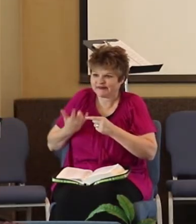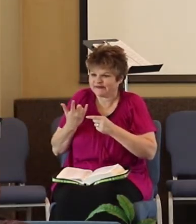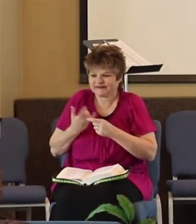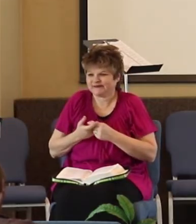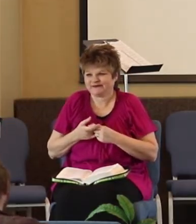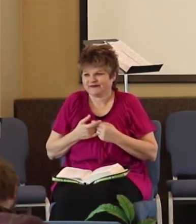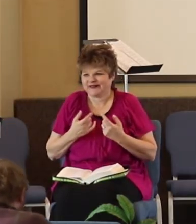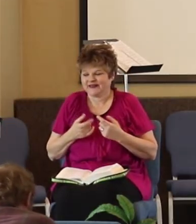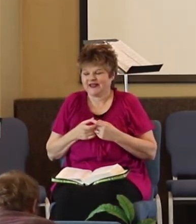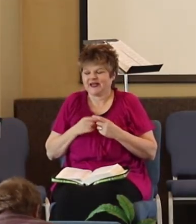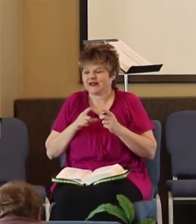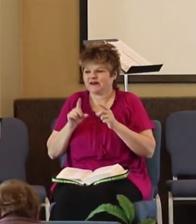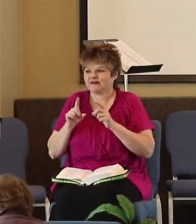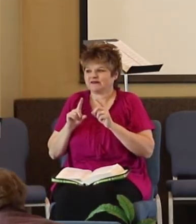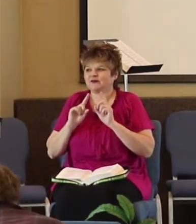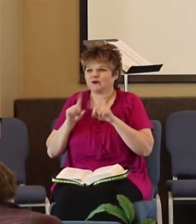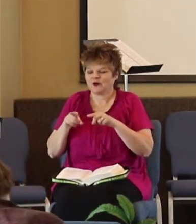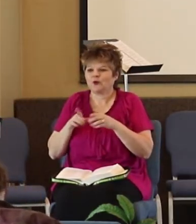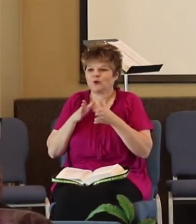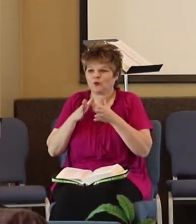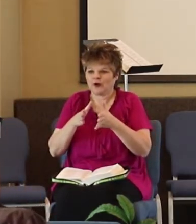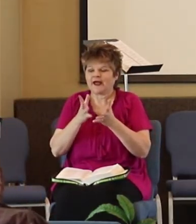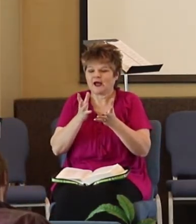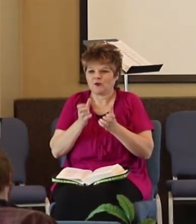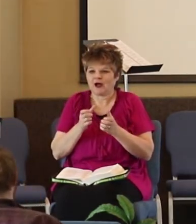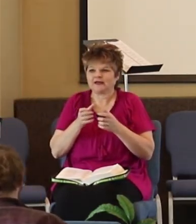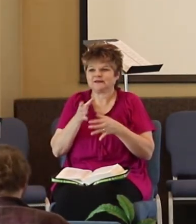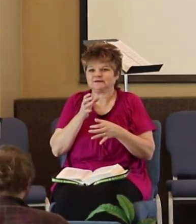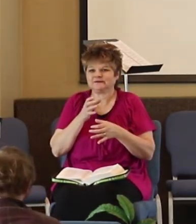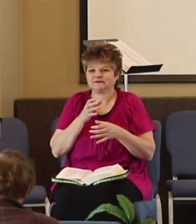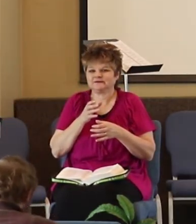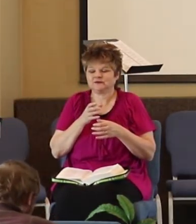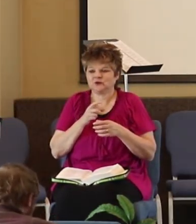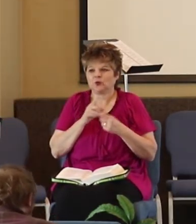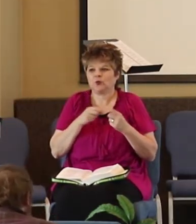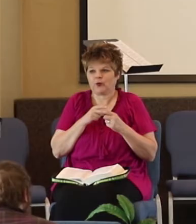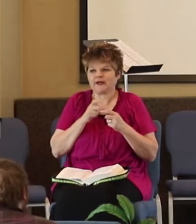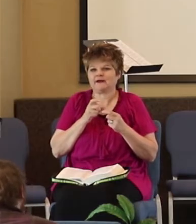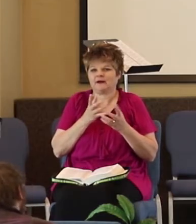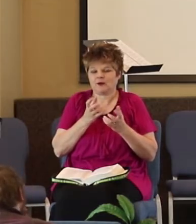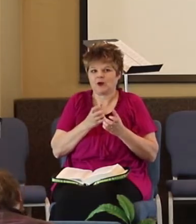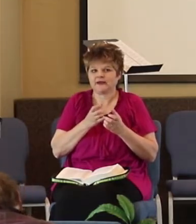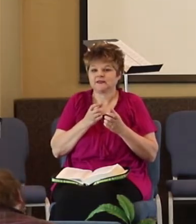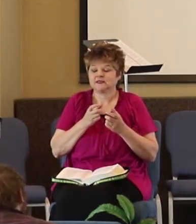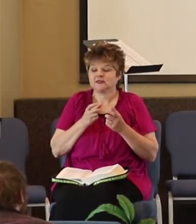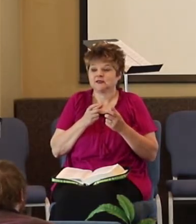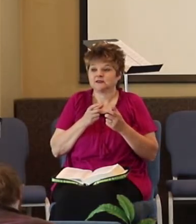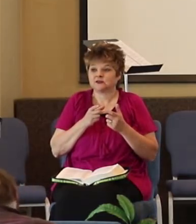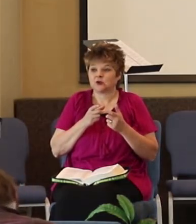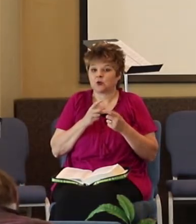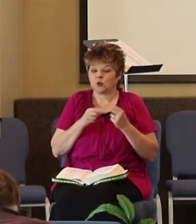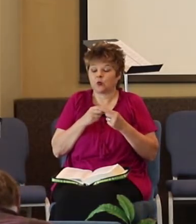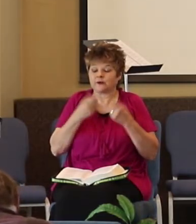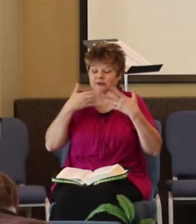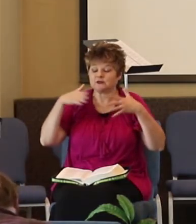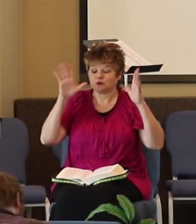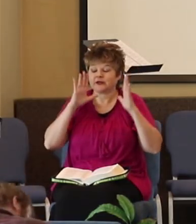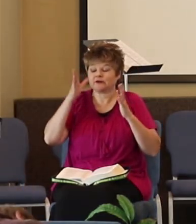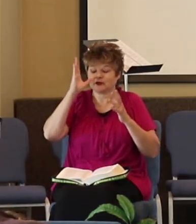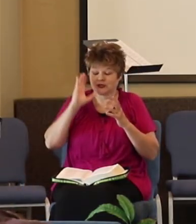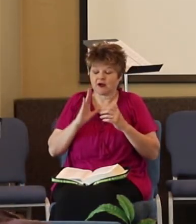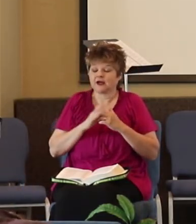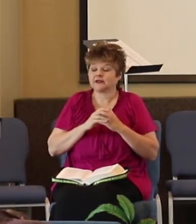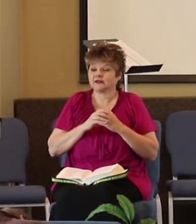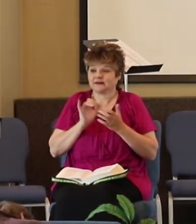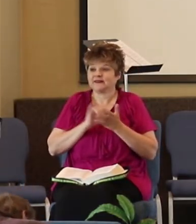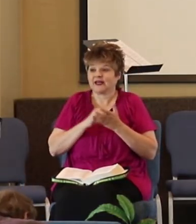get when I want to get there. That's what happens when we surrender to God, when we submit. He says, I'm going to take you on the best